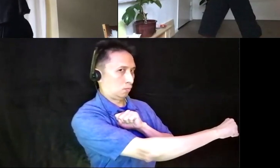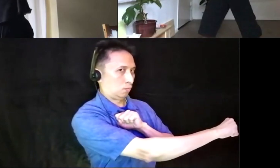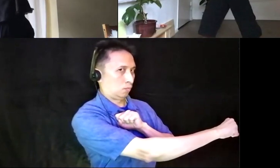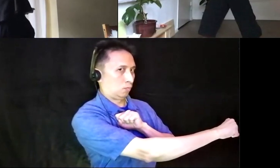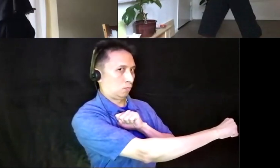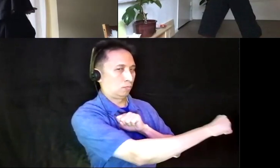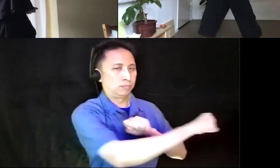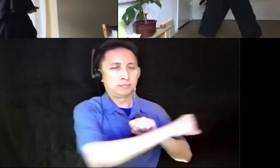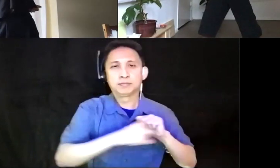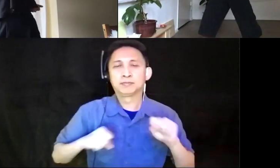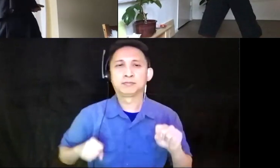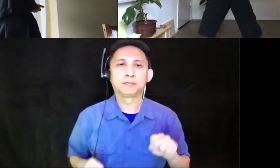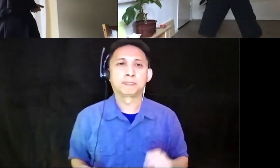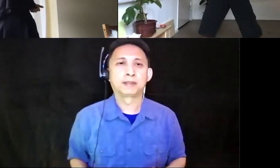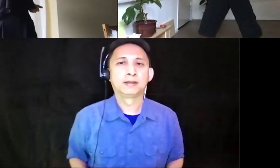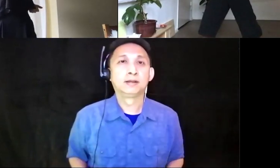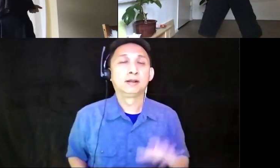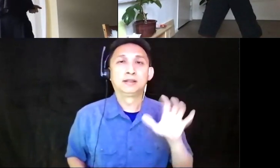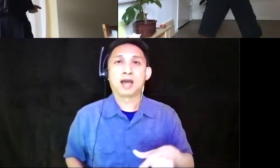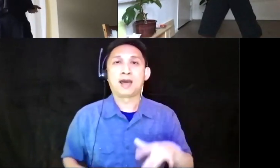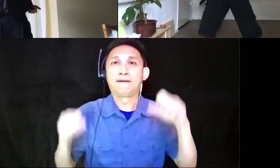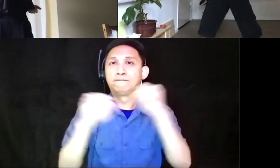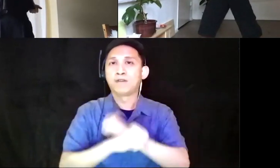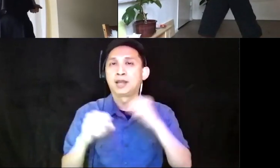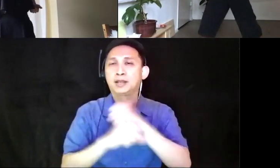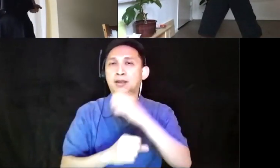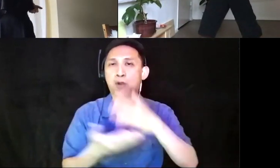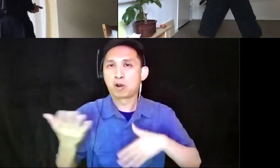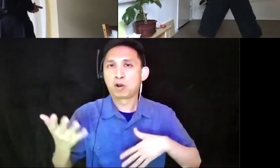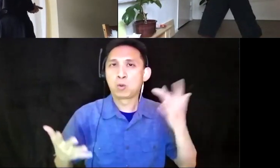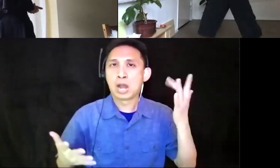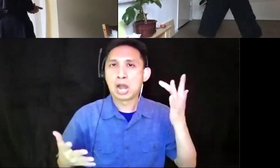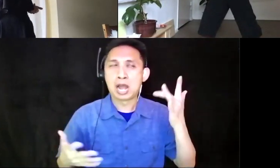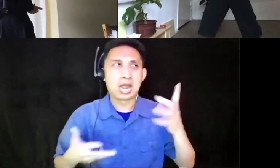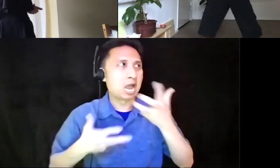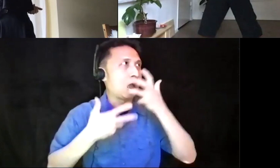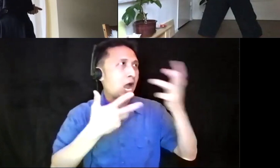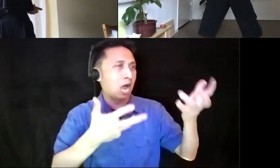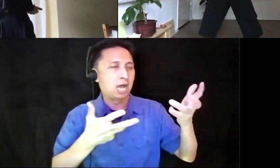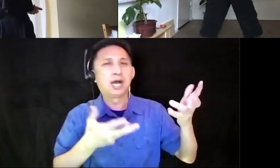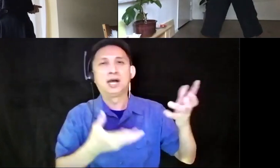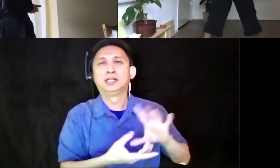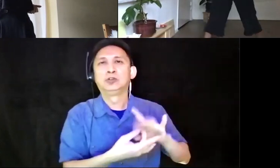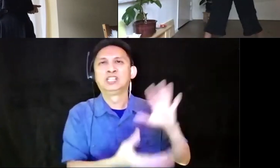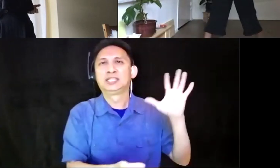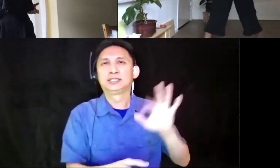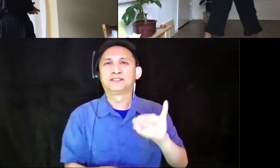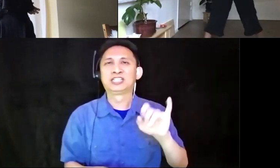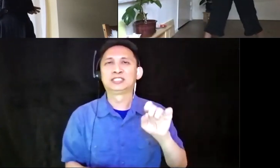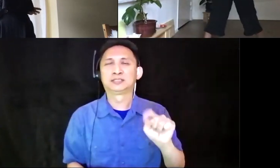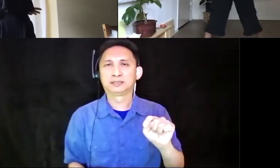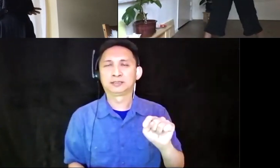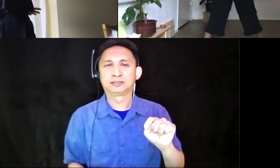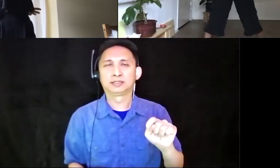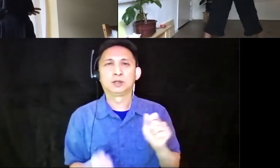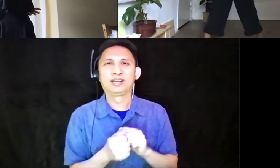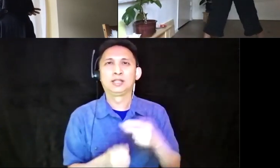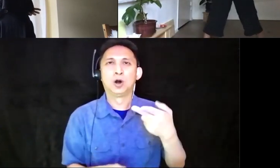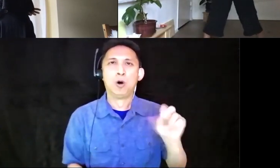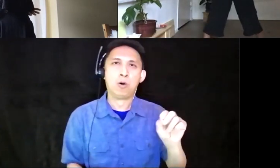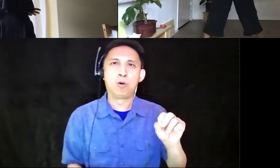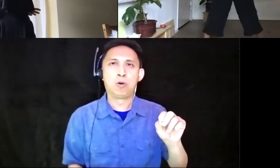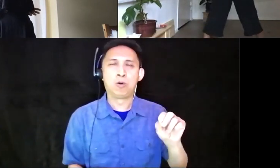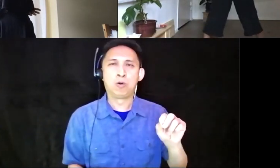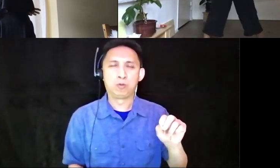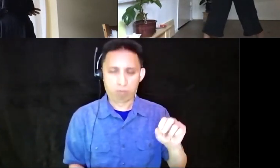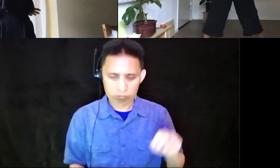So the final element is to release the fist and the force with ho. And this one